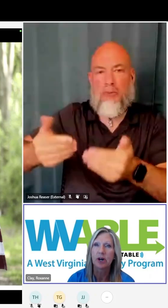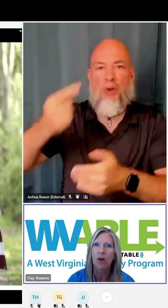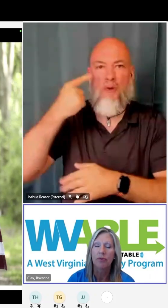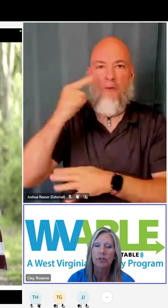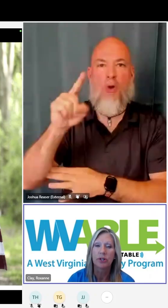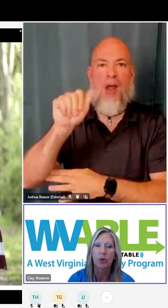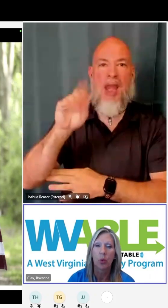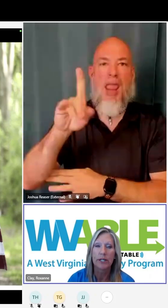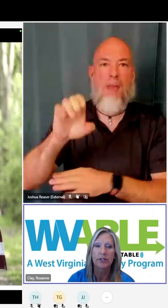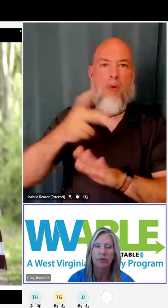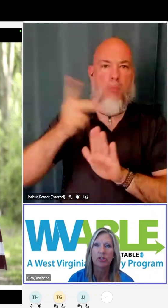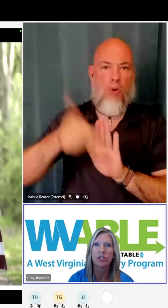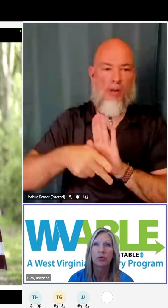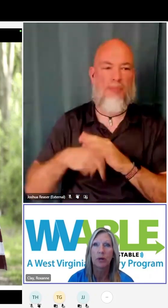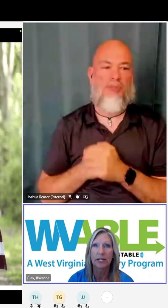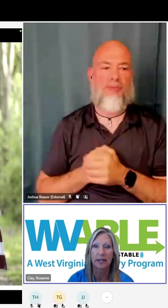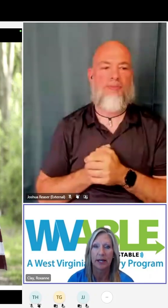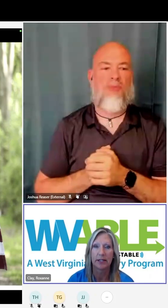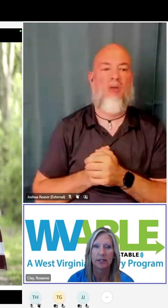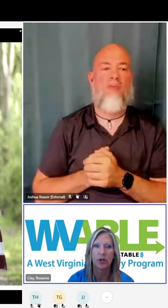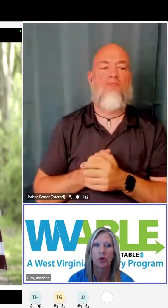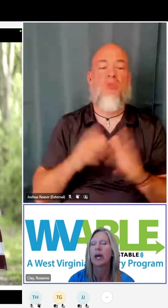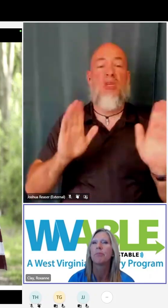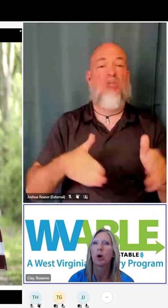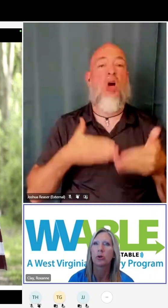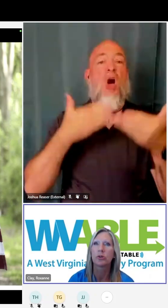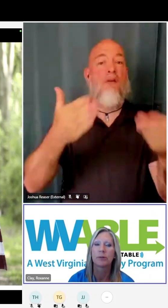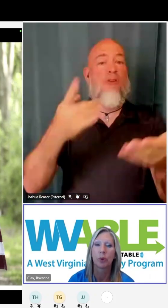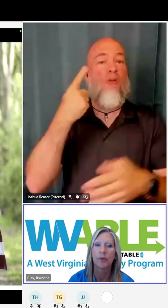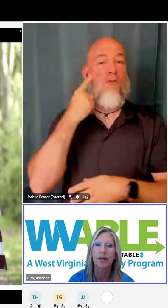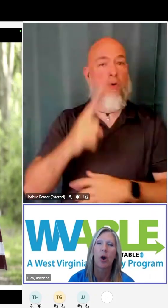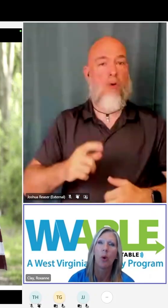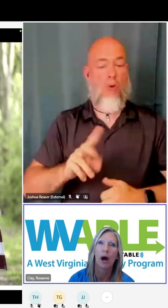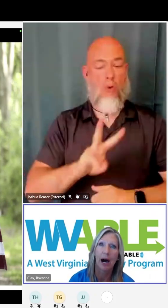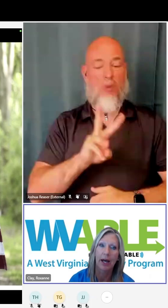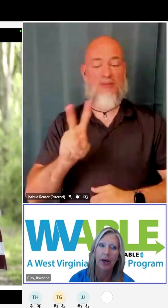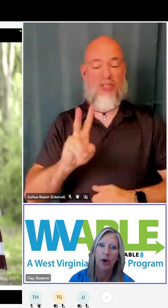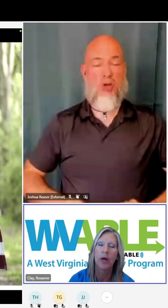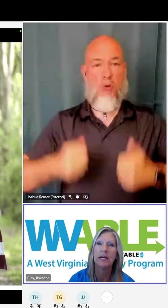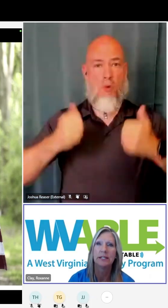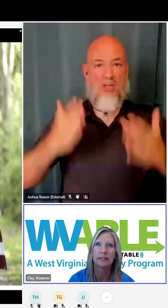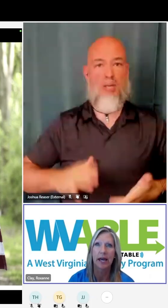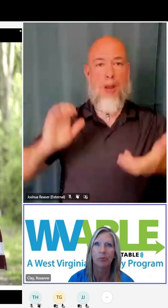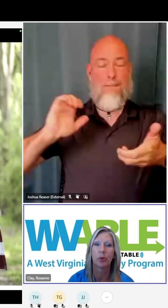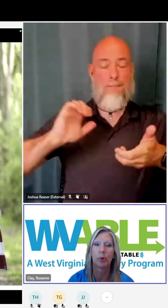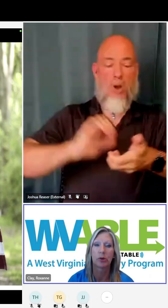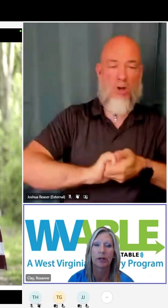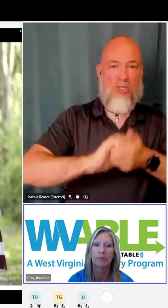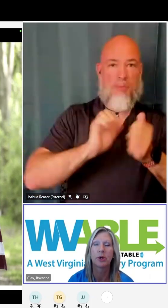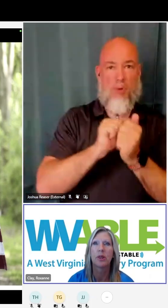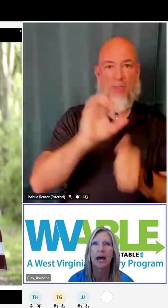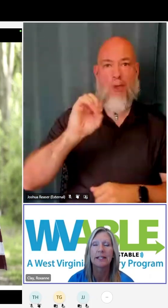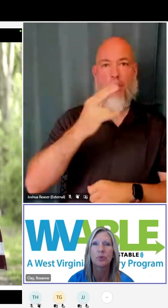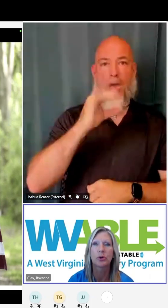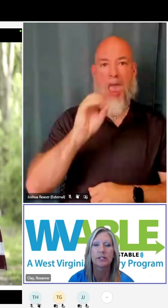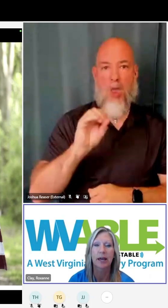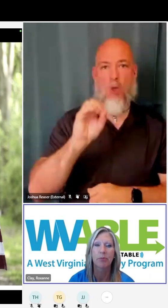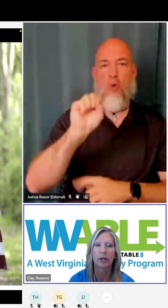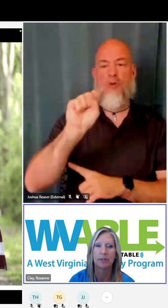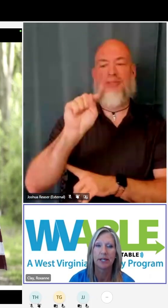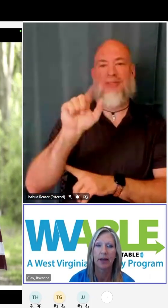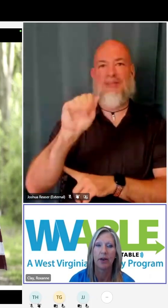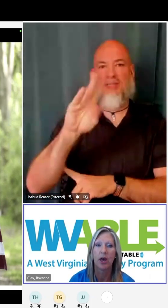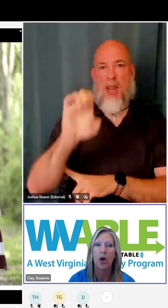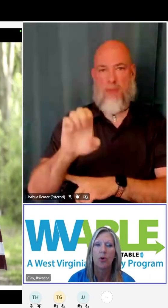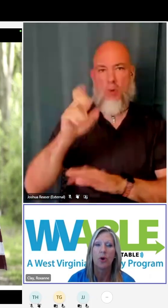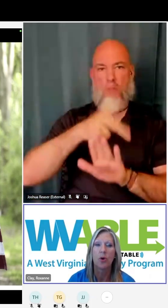WVABLE, it is offered to the West Virginia resident through a partnership with the Ohio Stable program. So that's where